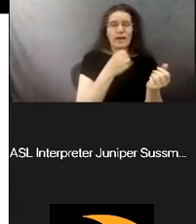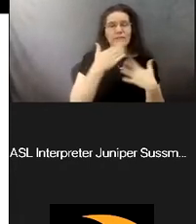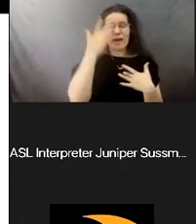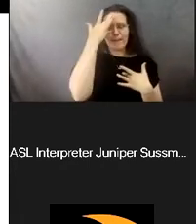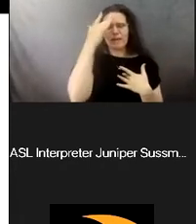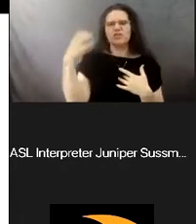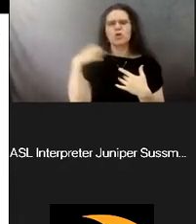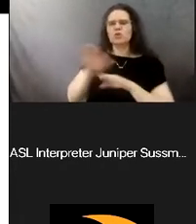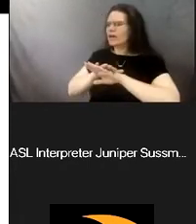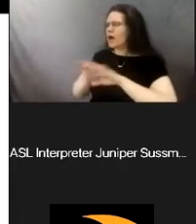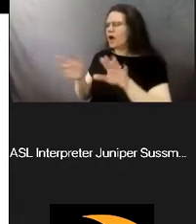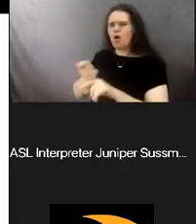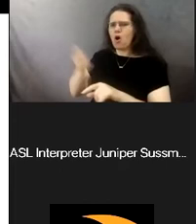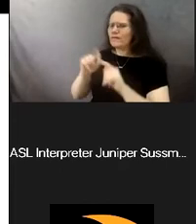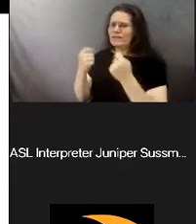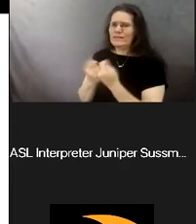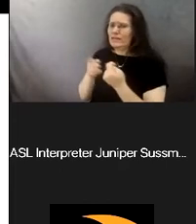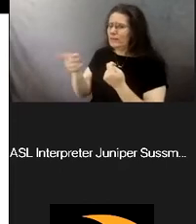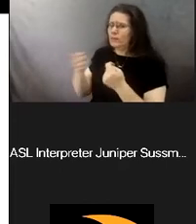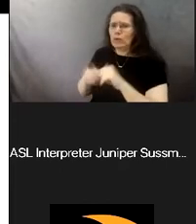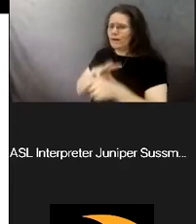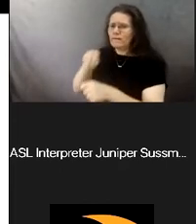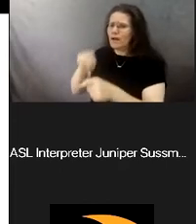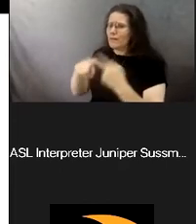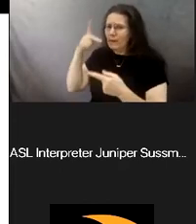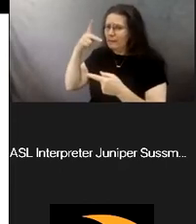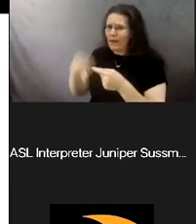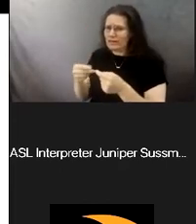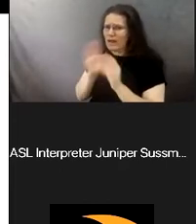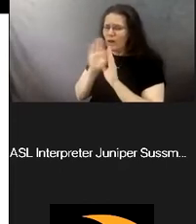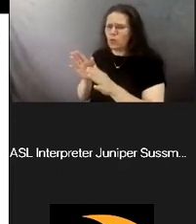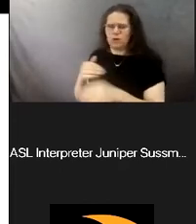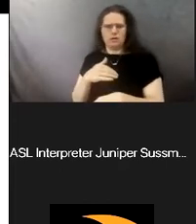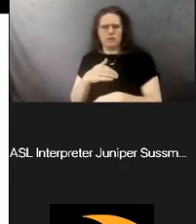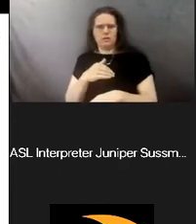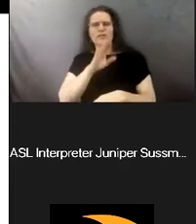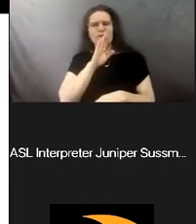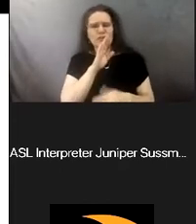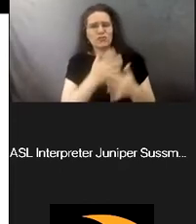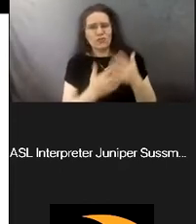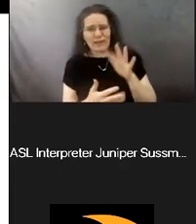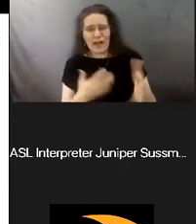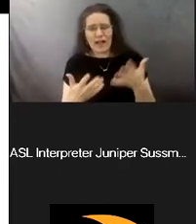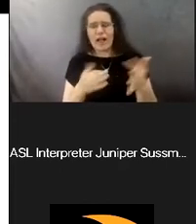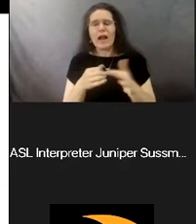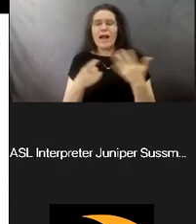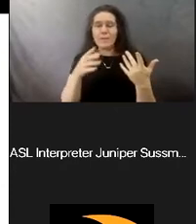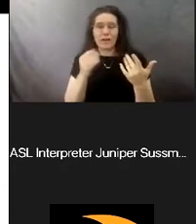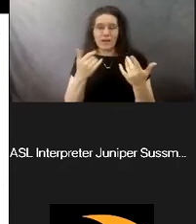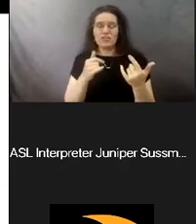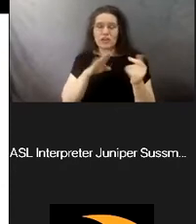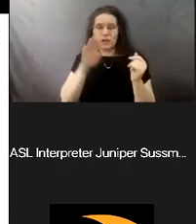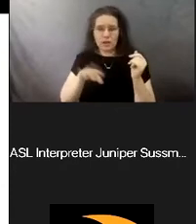Tamara tries to manage her diabetes by herself, but experiences low blood glucose during an exam, and she performs poorly.